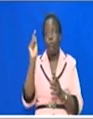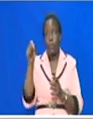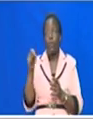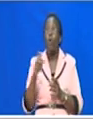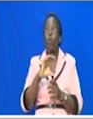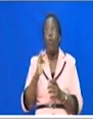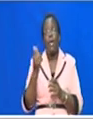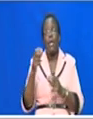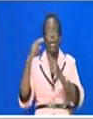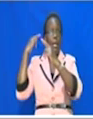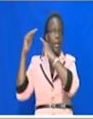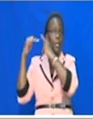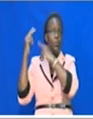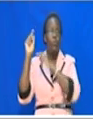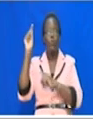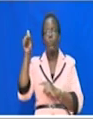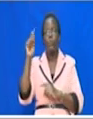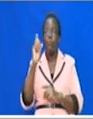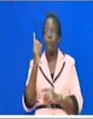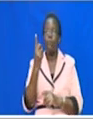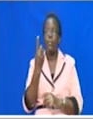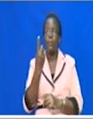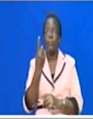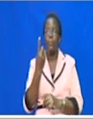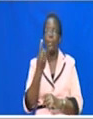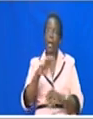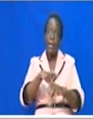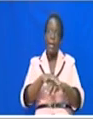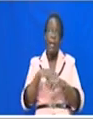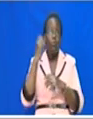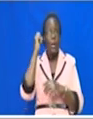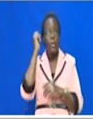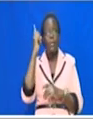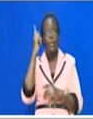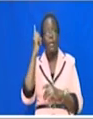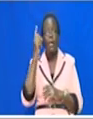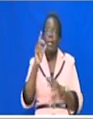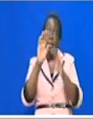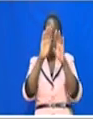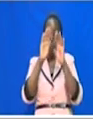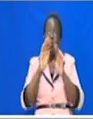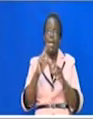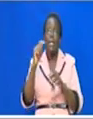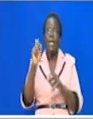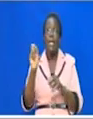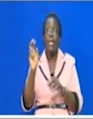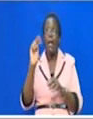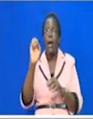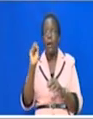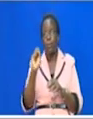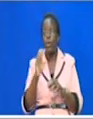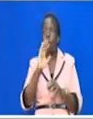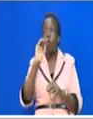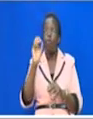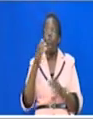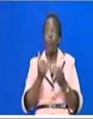any history question, first get to understand the key terms, or